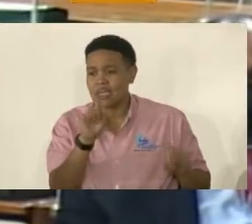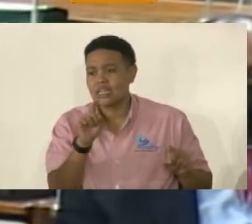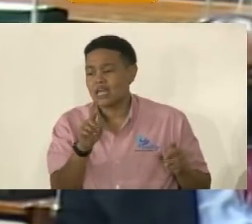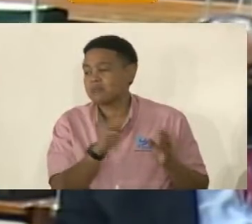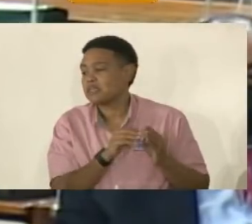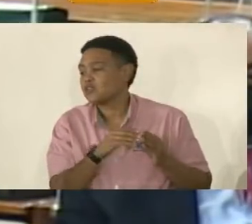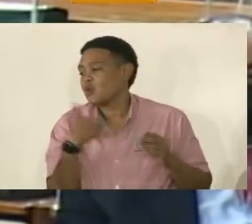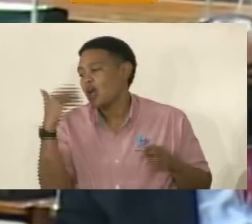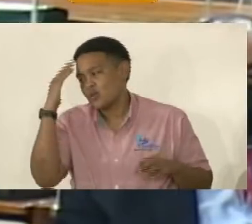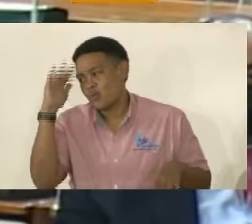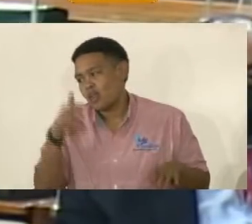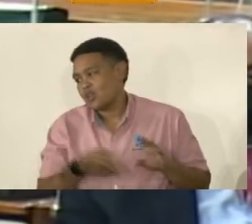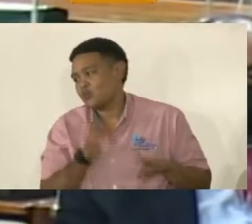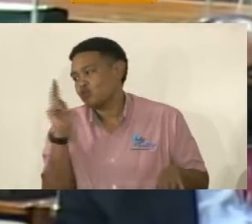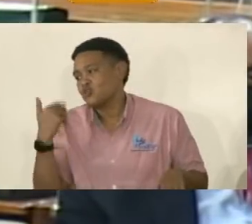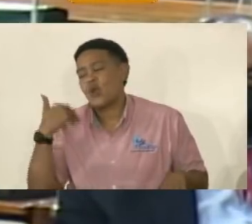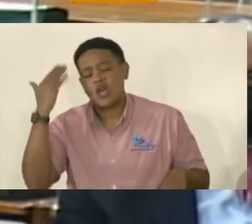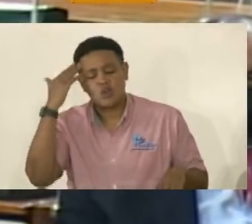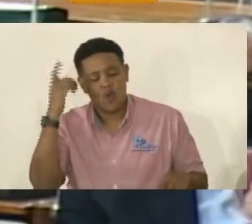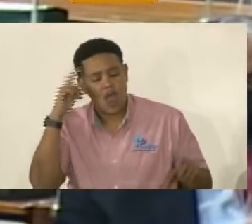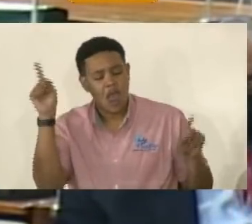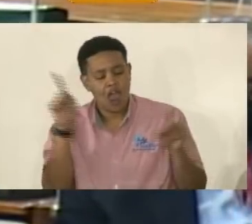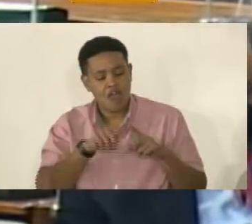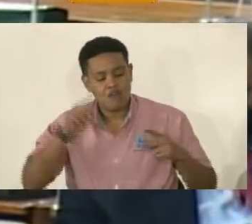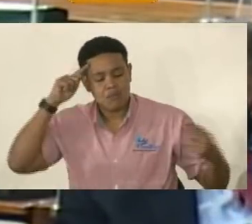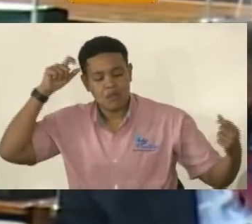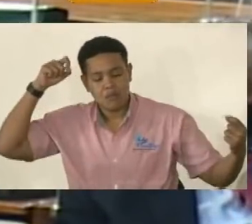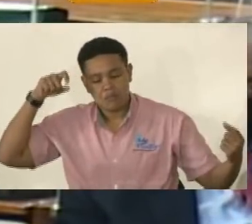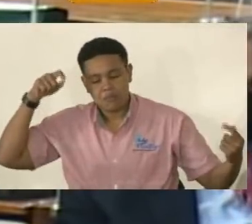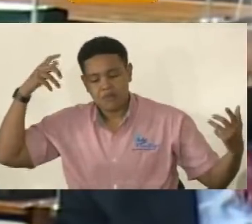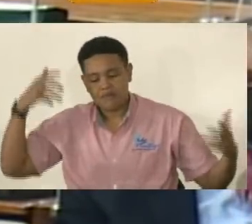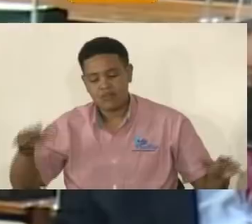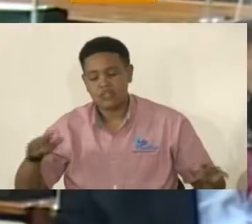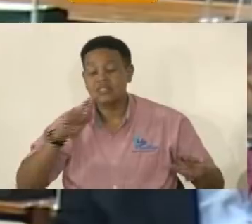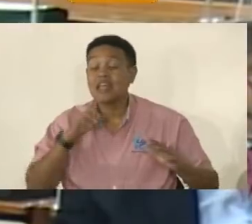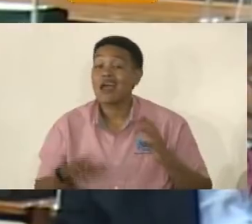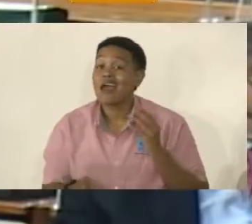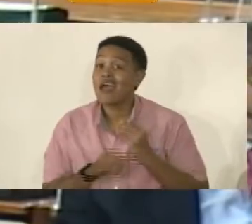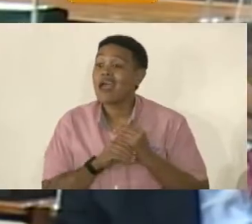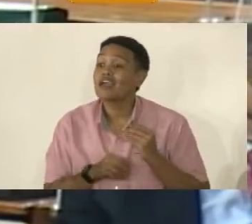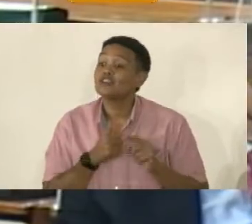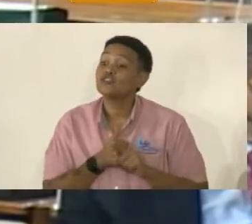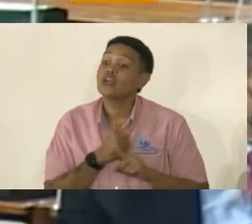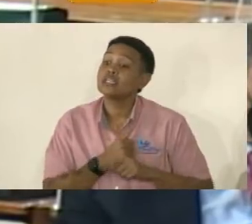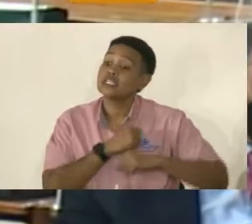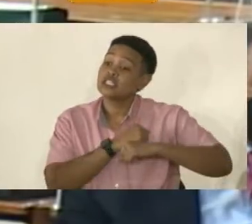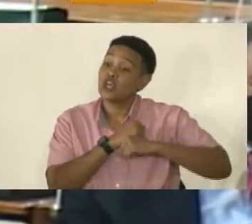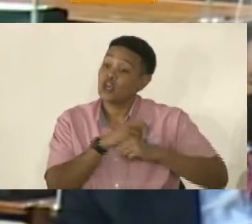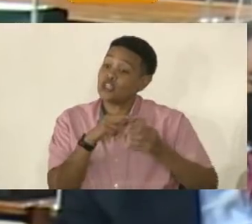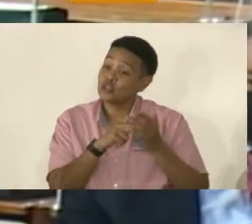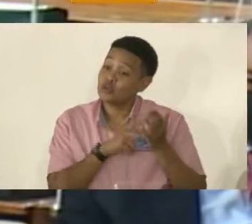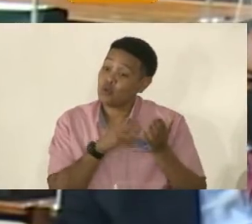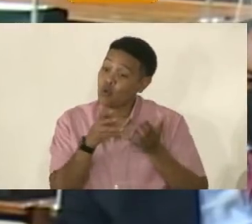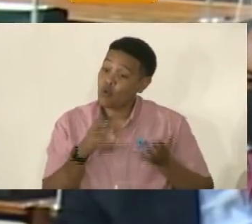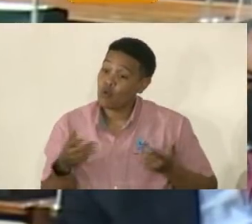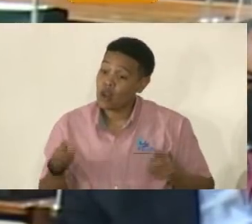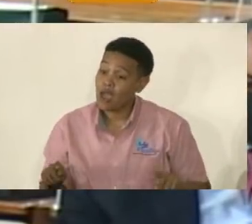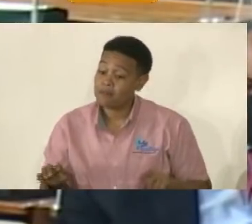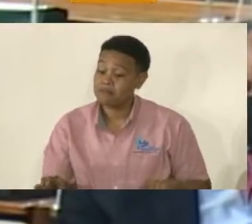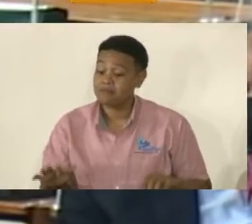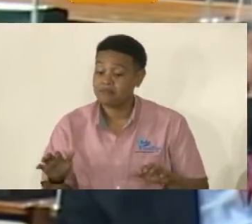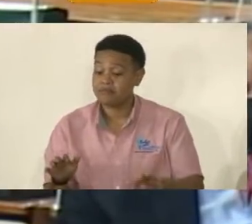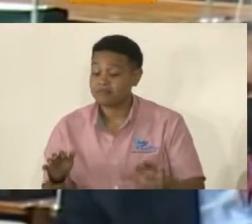withdrawn. So I know there's agreement across the aisle that extra security measures, or extraordinary